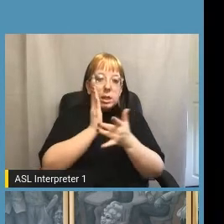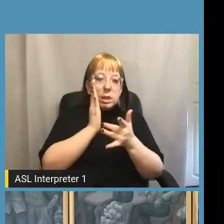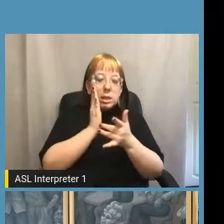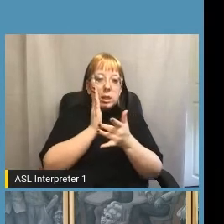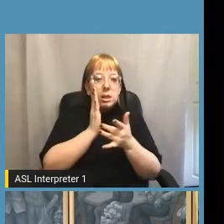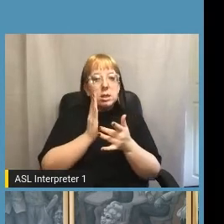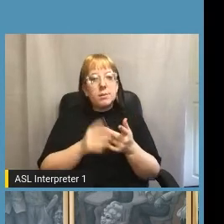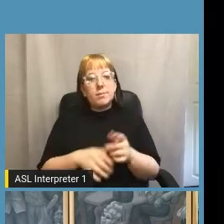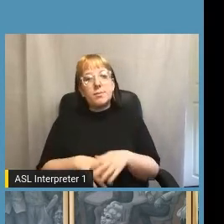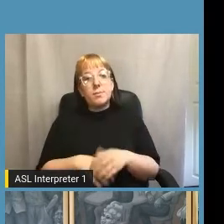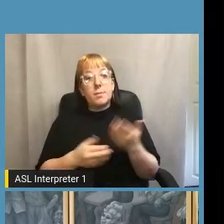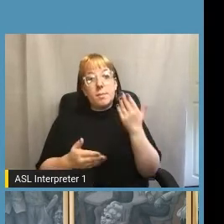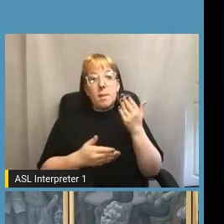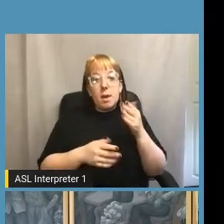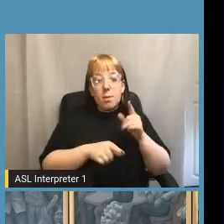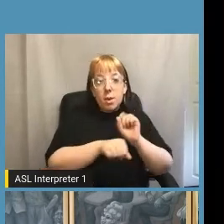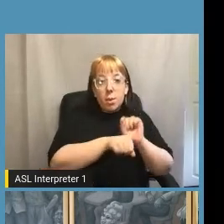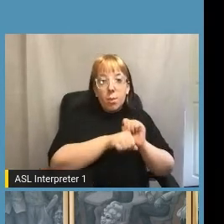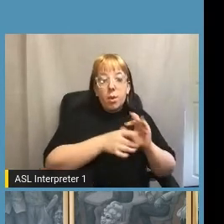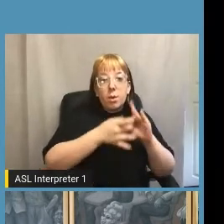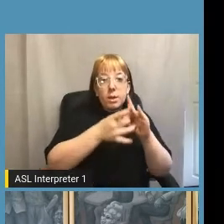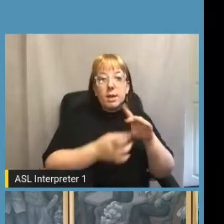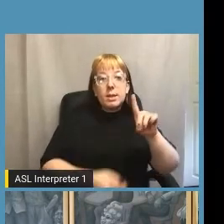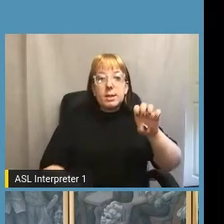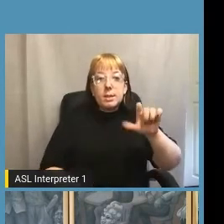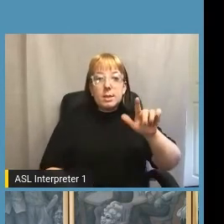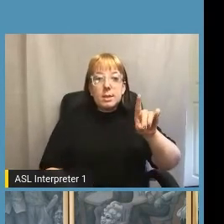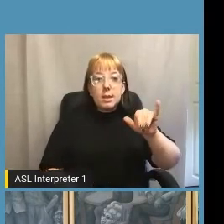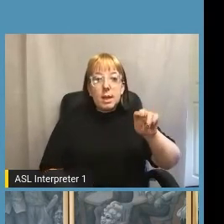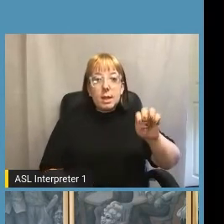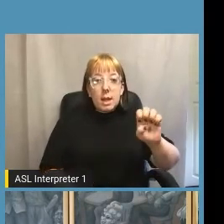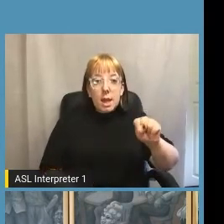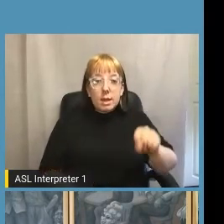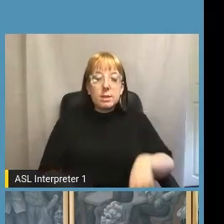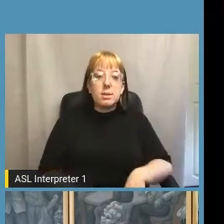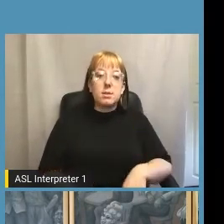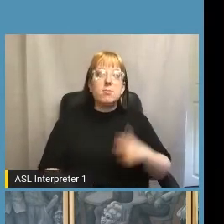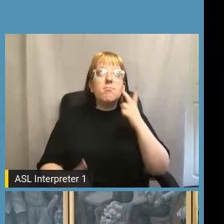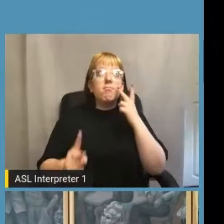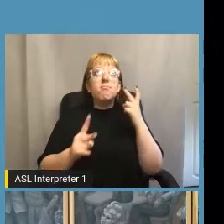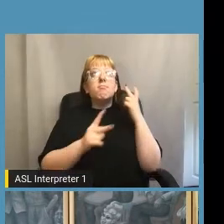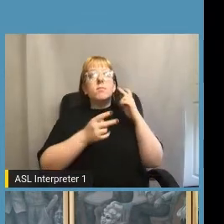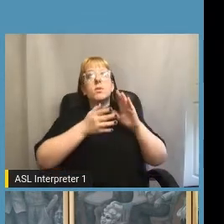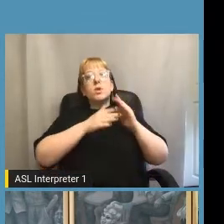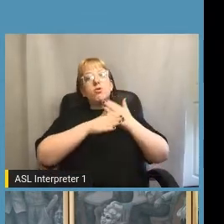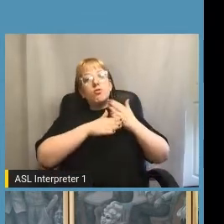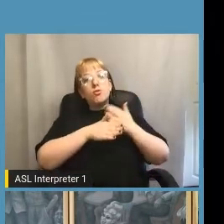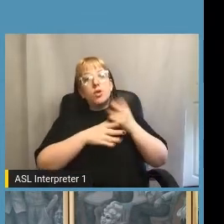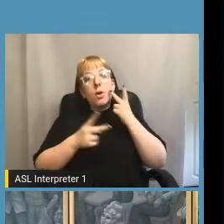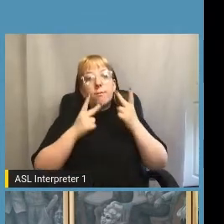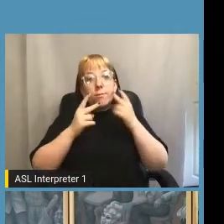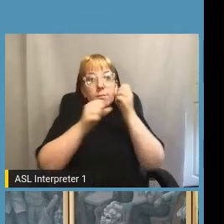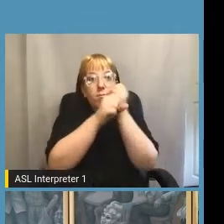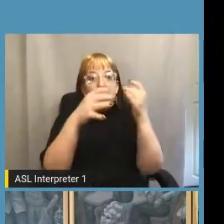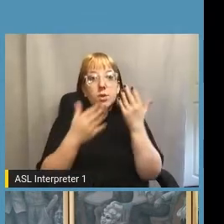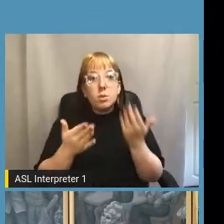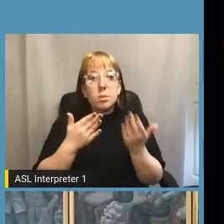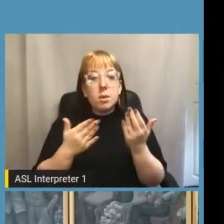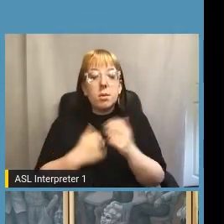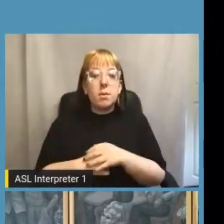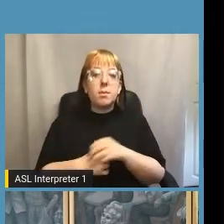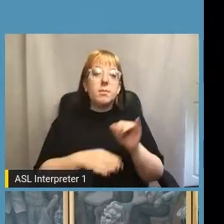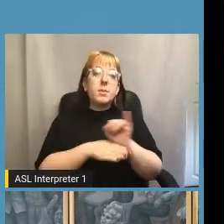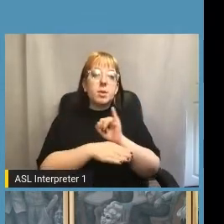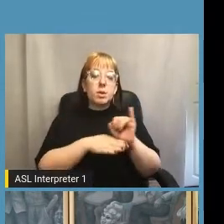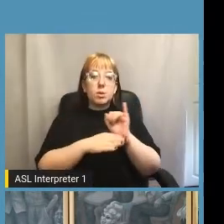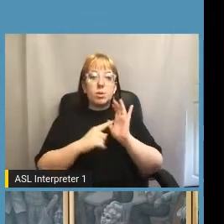deadlines and that is going to reflect a shared vision and a shared institutional representation. You